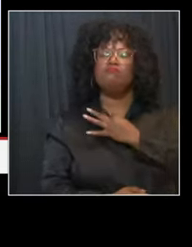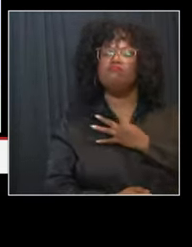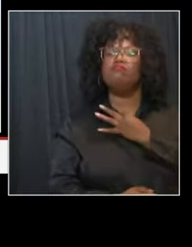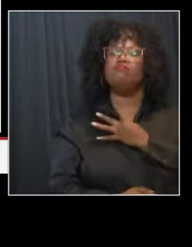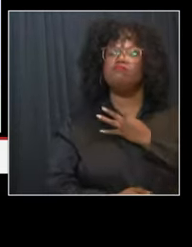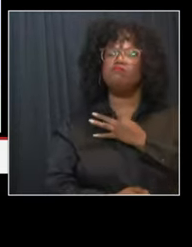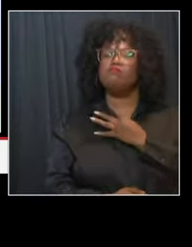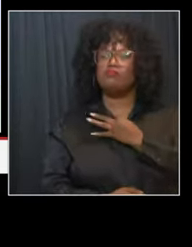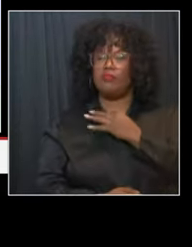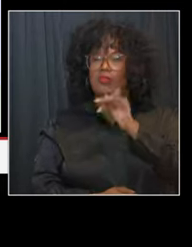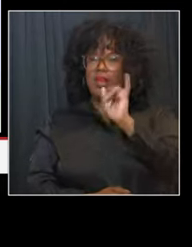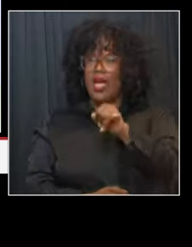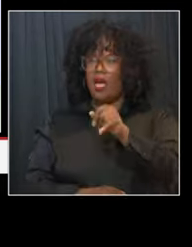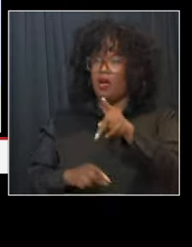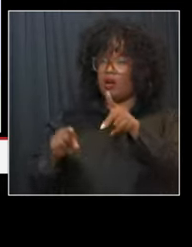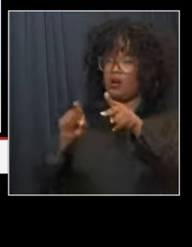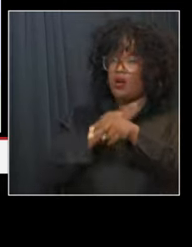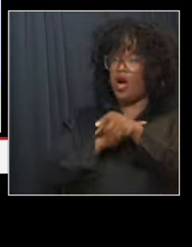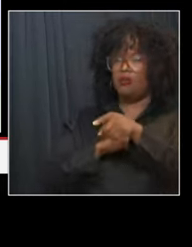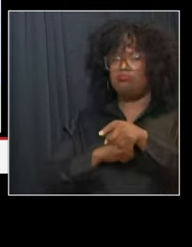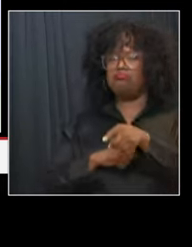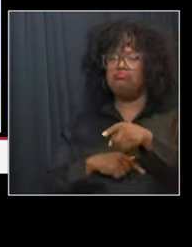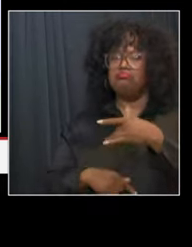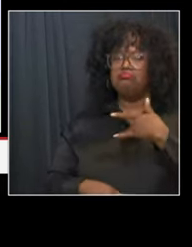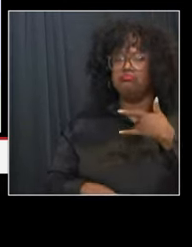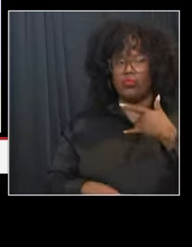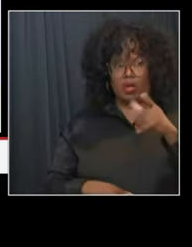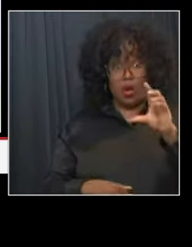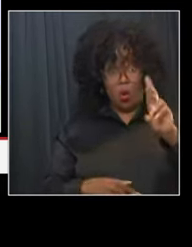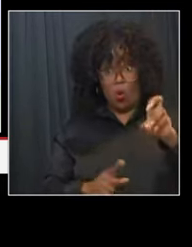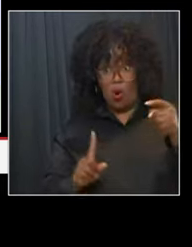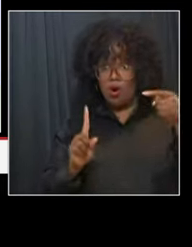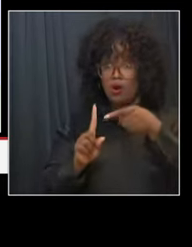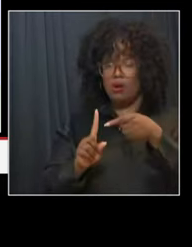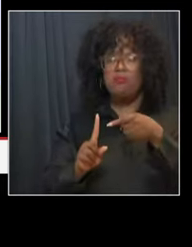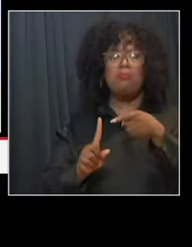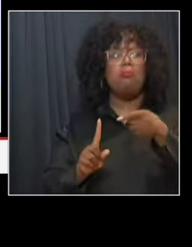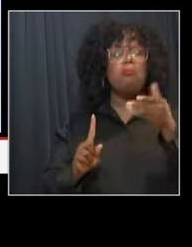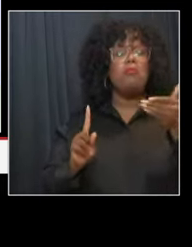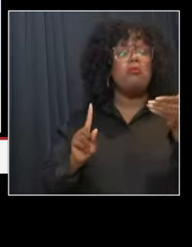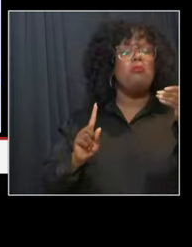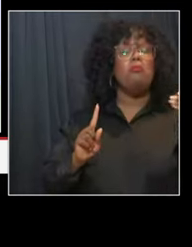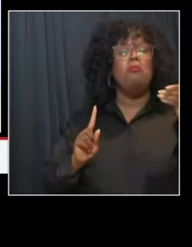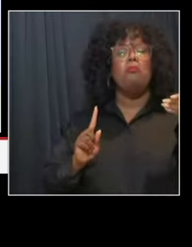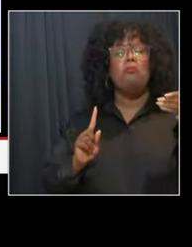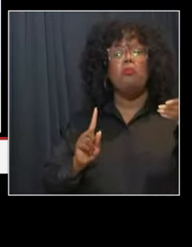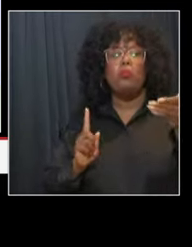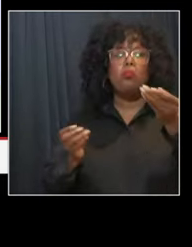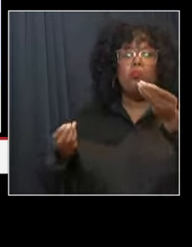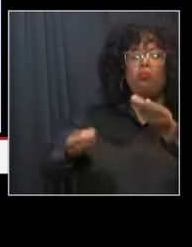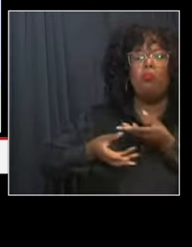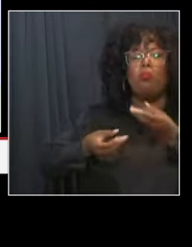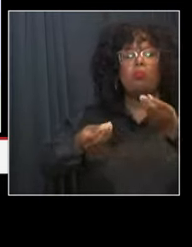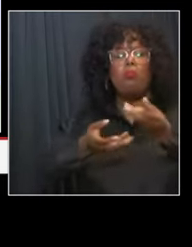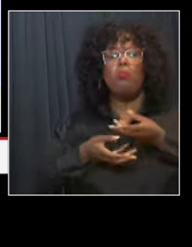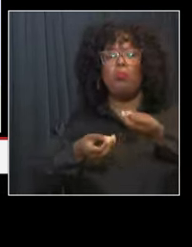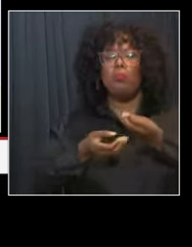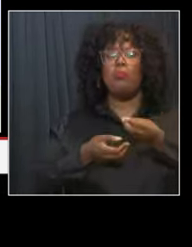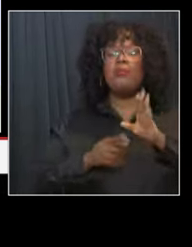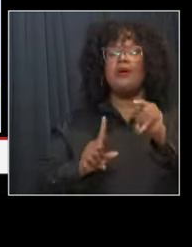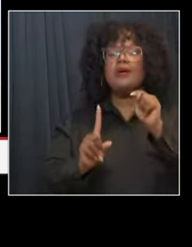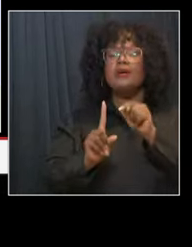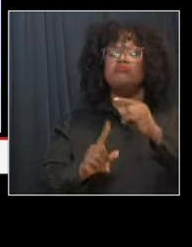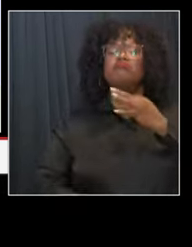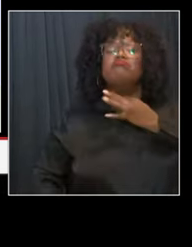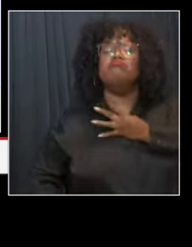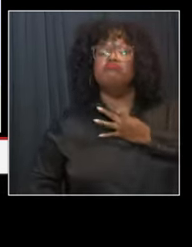not core, and that's a thing that in the fullness of time will be revealed. One of the things that we talked about the conundrum that